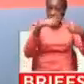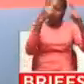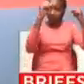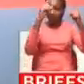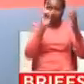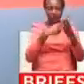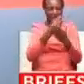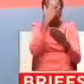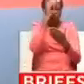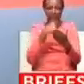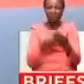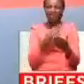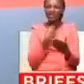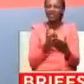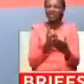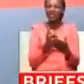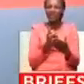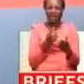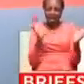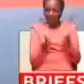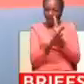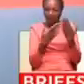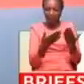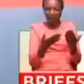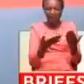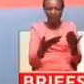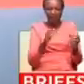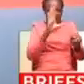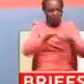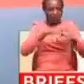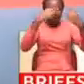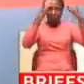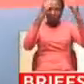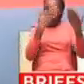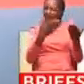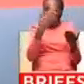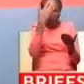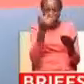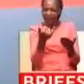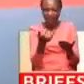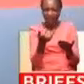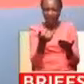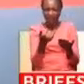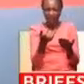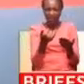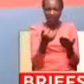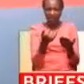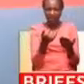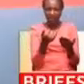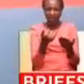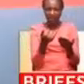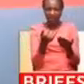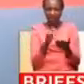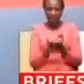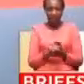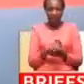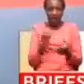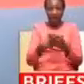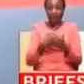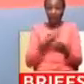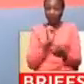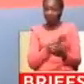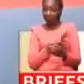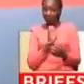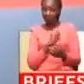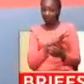to, you know, do some ridiculous initiation and stuff like that? Like, that stuff was a little scary, to be